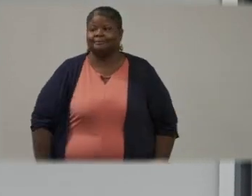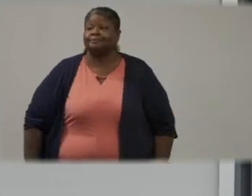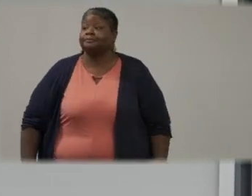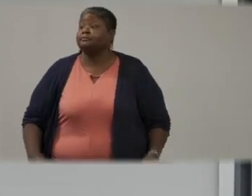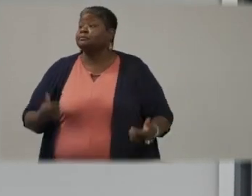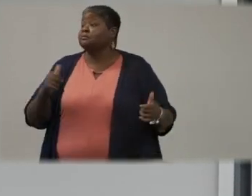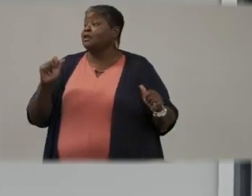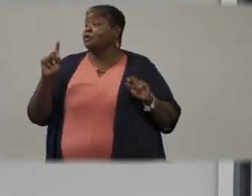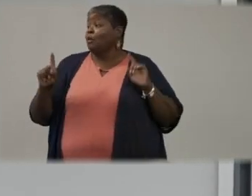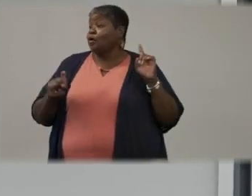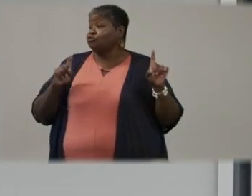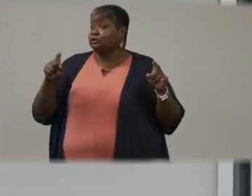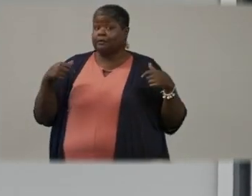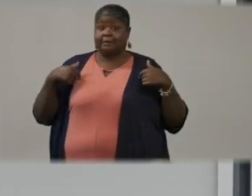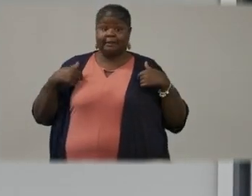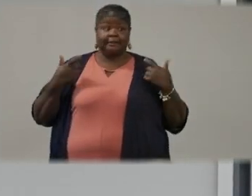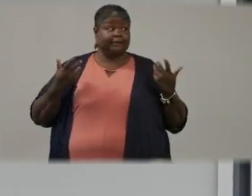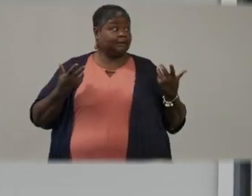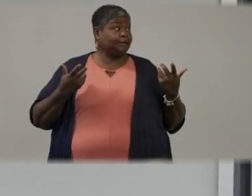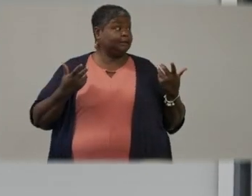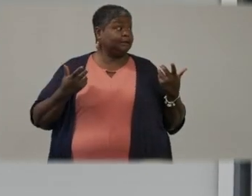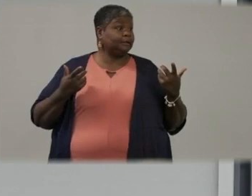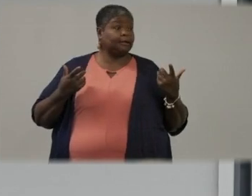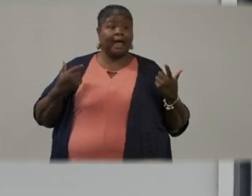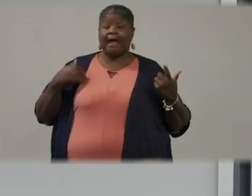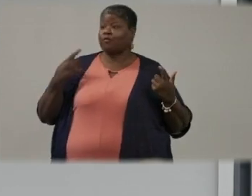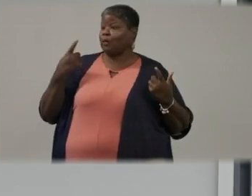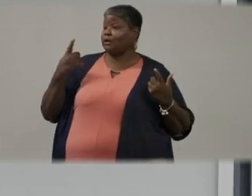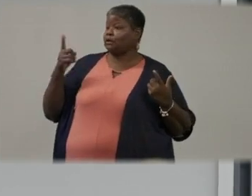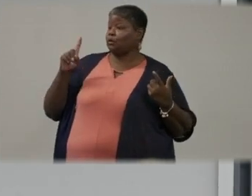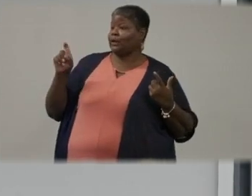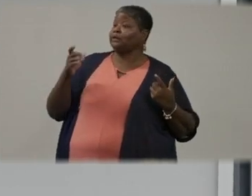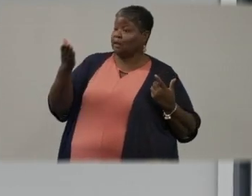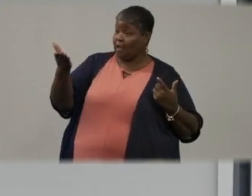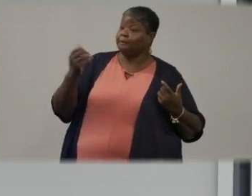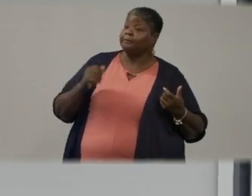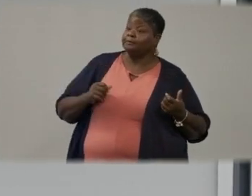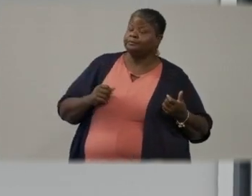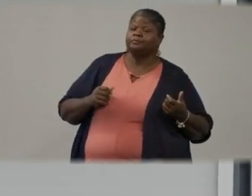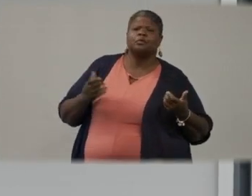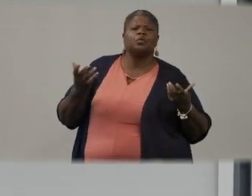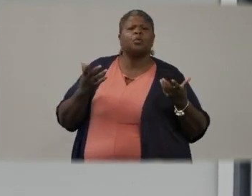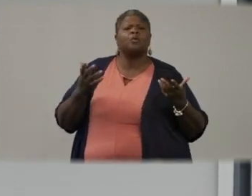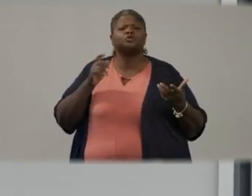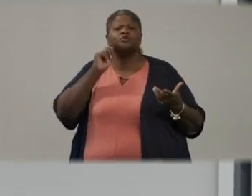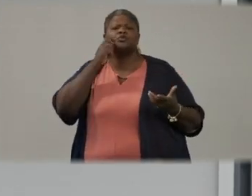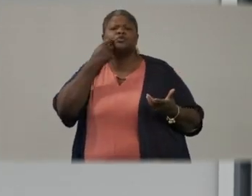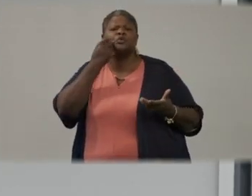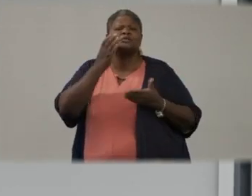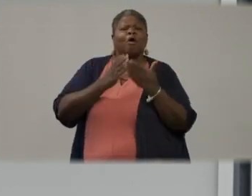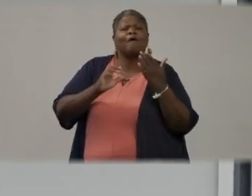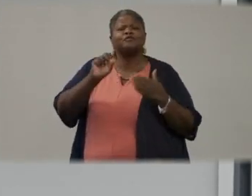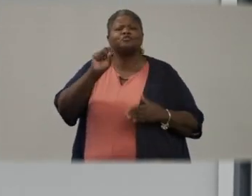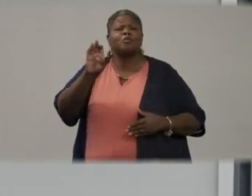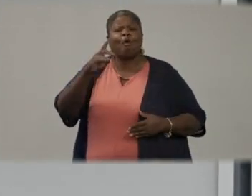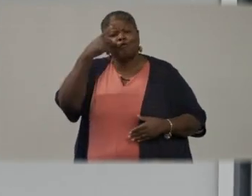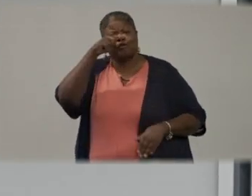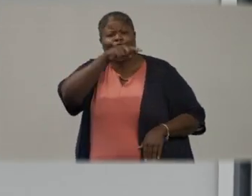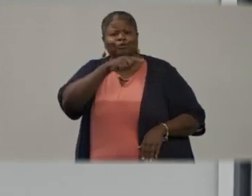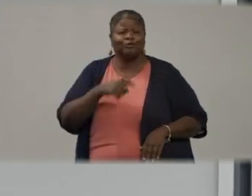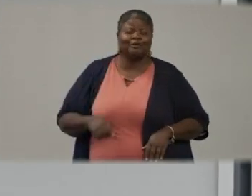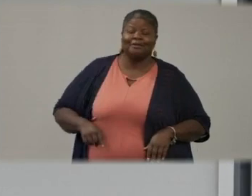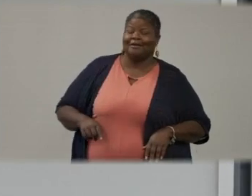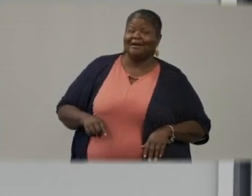Any other questions for me? I had one quick one, Maddie. Yeah. What was the coolest part of the Super Bowl for you?